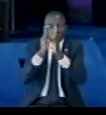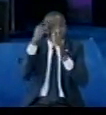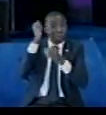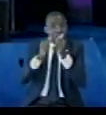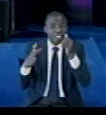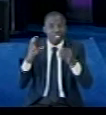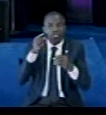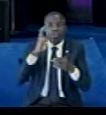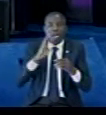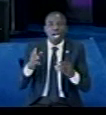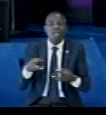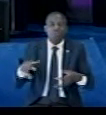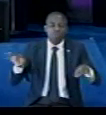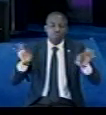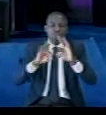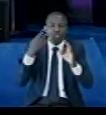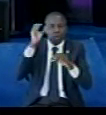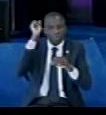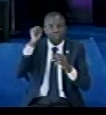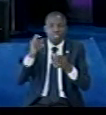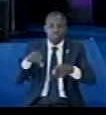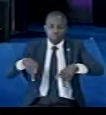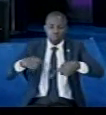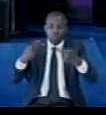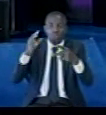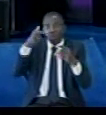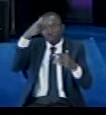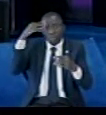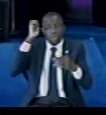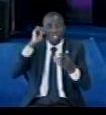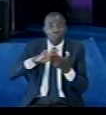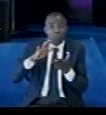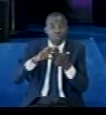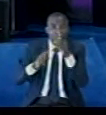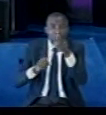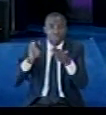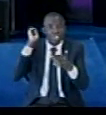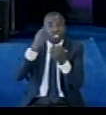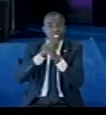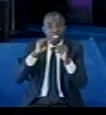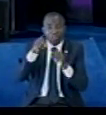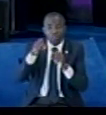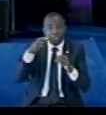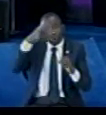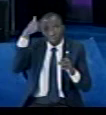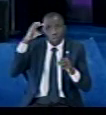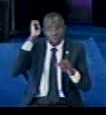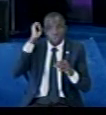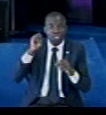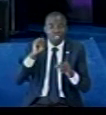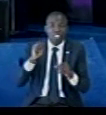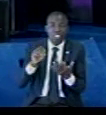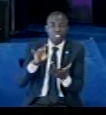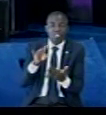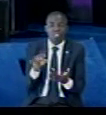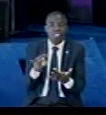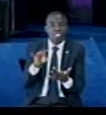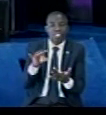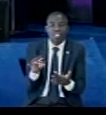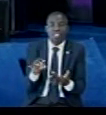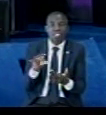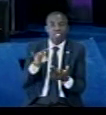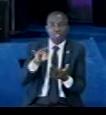his provision, because he forgives you, because he saves you, because he shows the favor